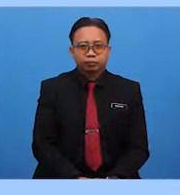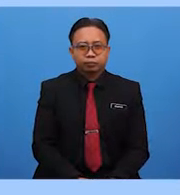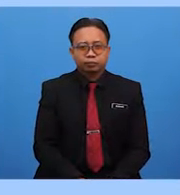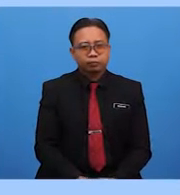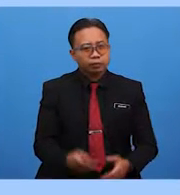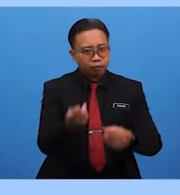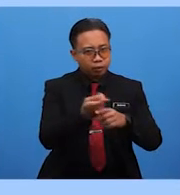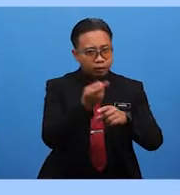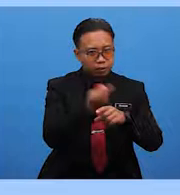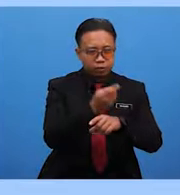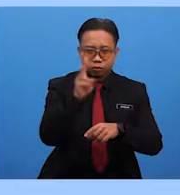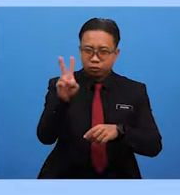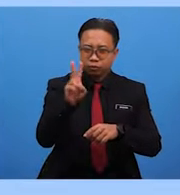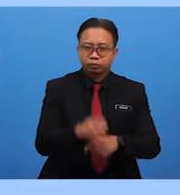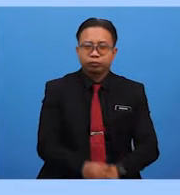Practice 2.